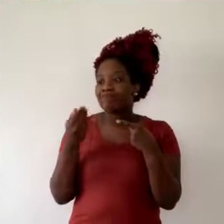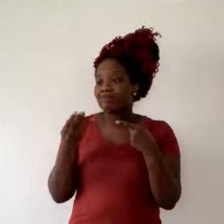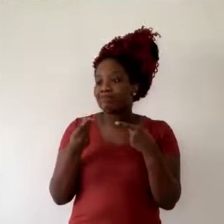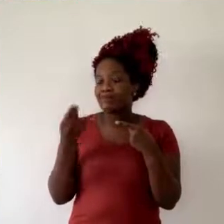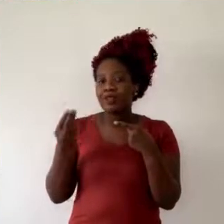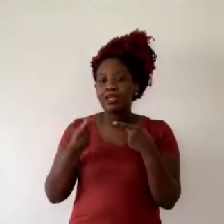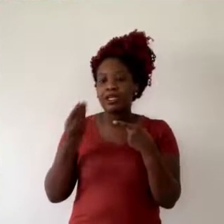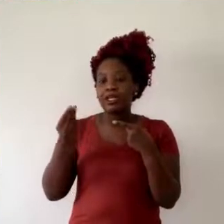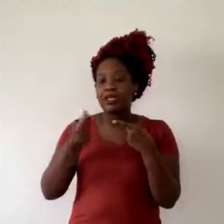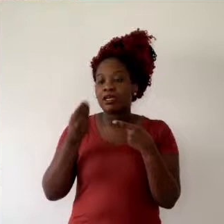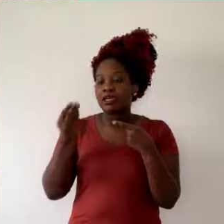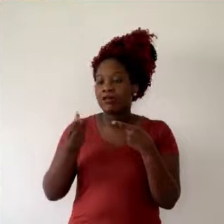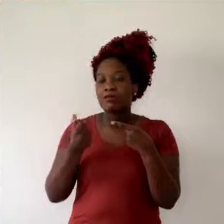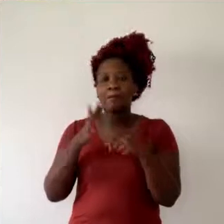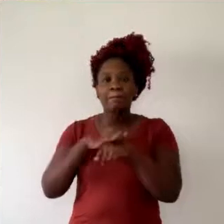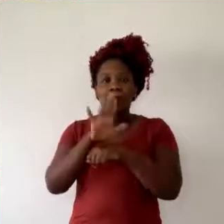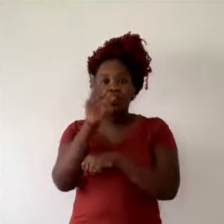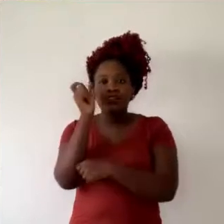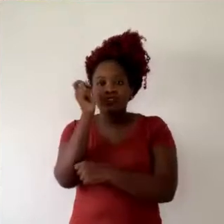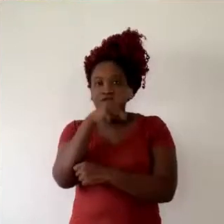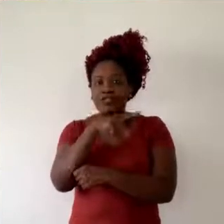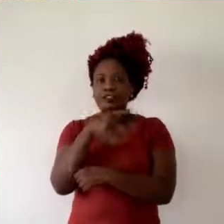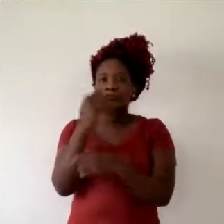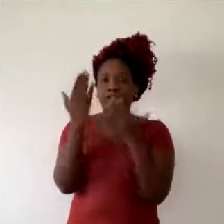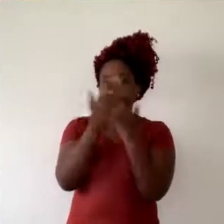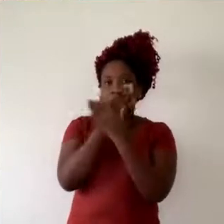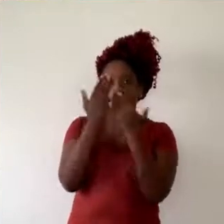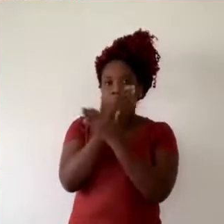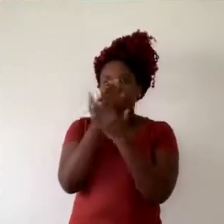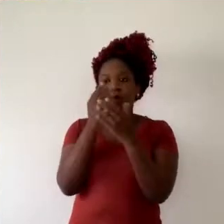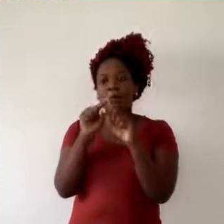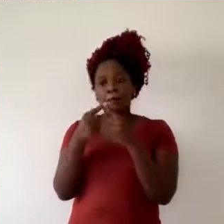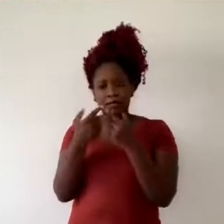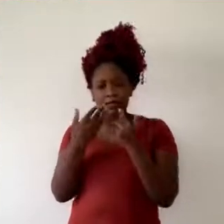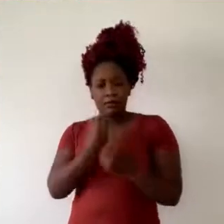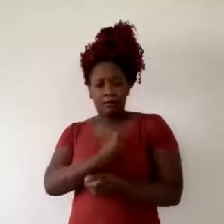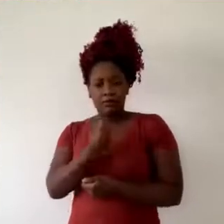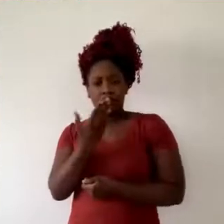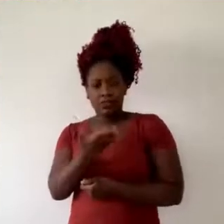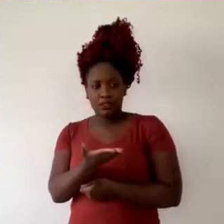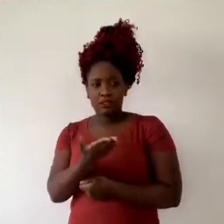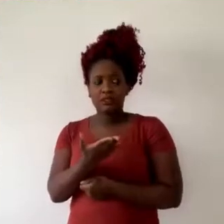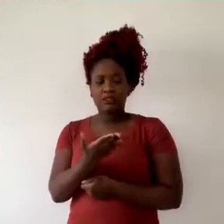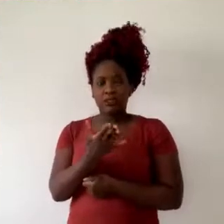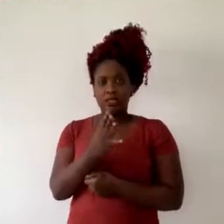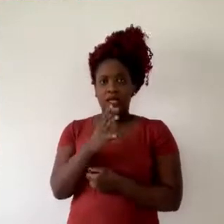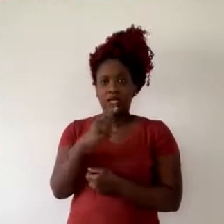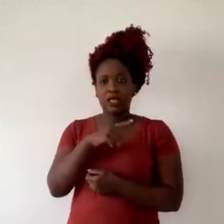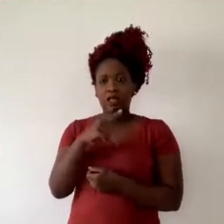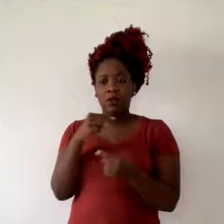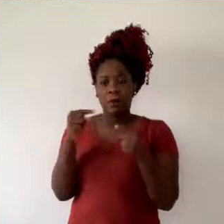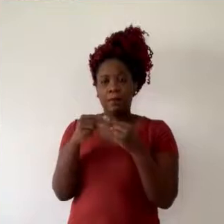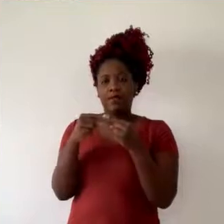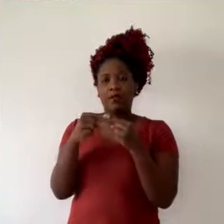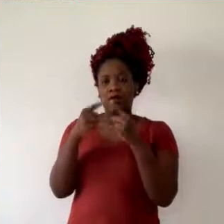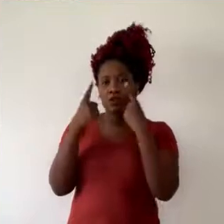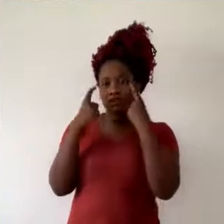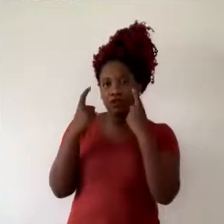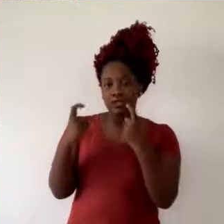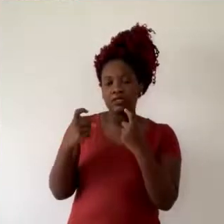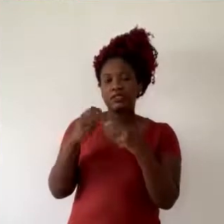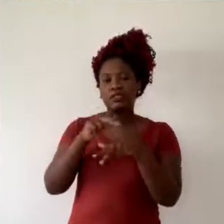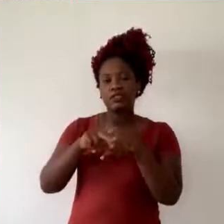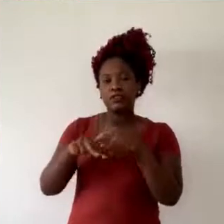So the layers that are more visible than are here, and that compose gender violence as